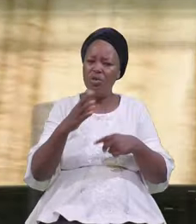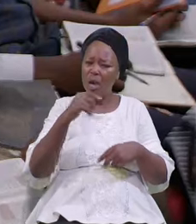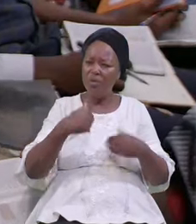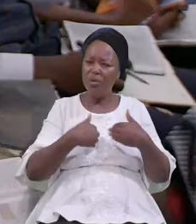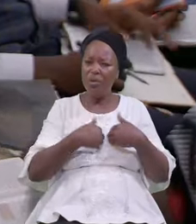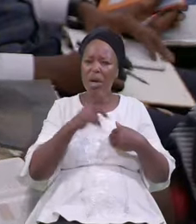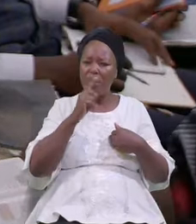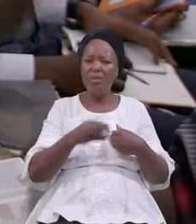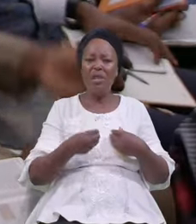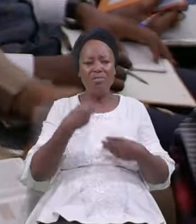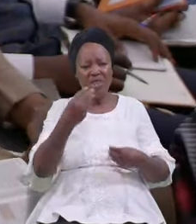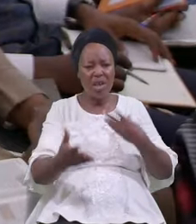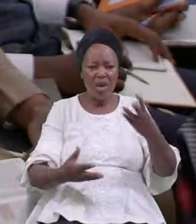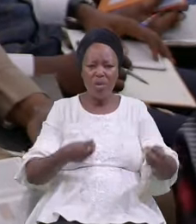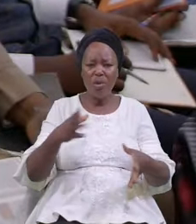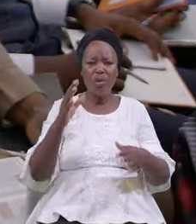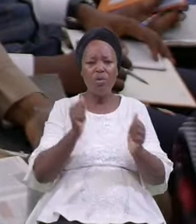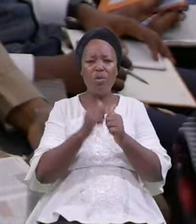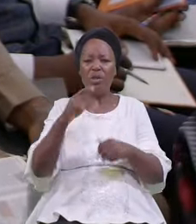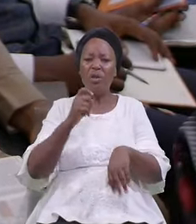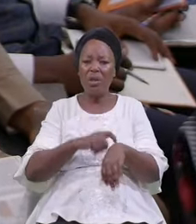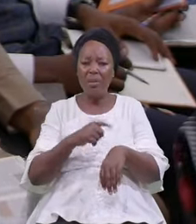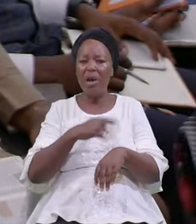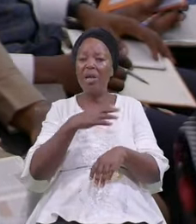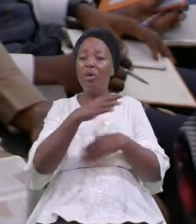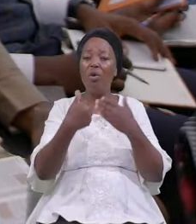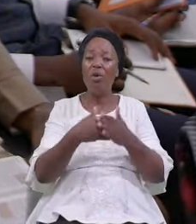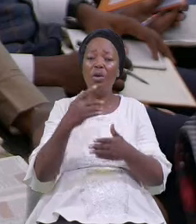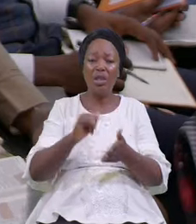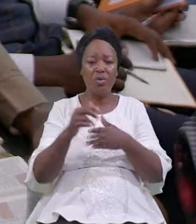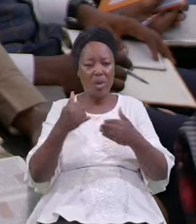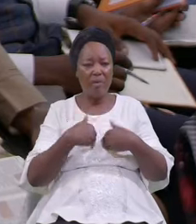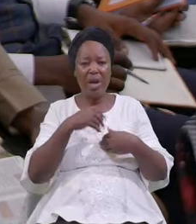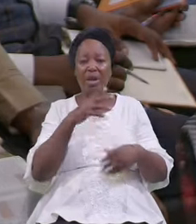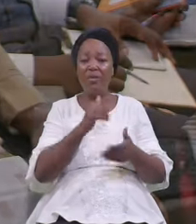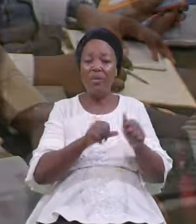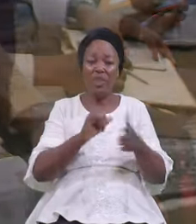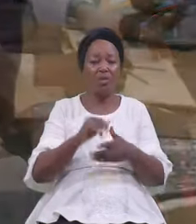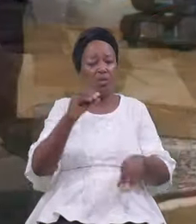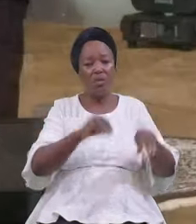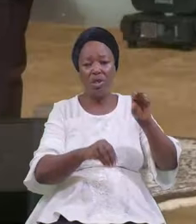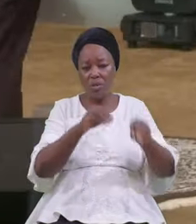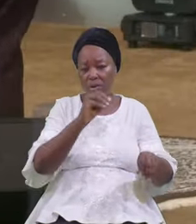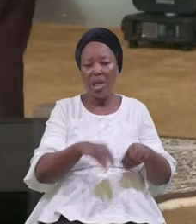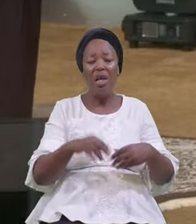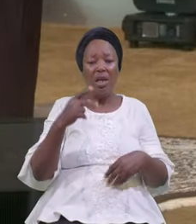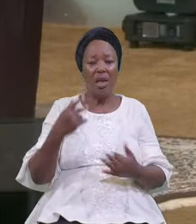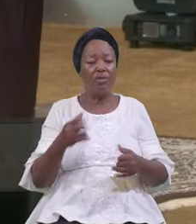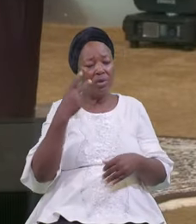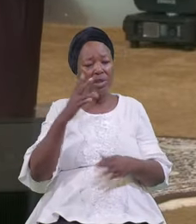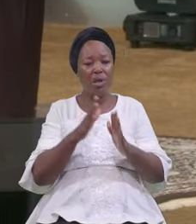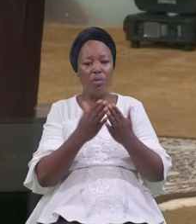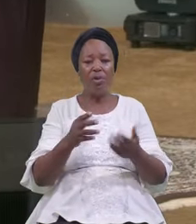with everything you do, everything you contribute. And we're looking at 2